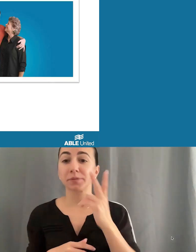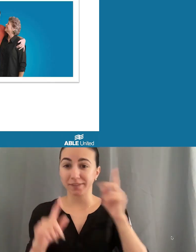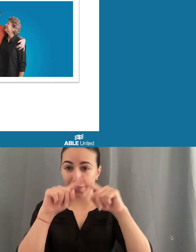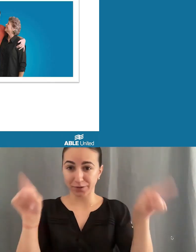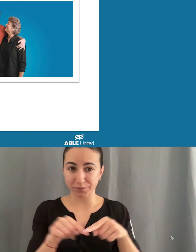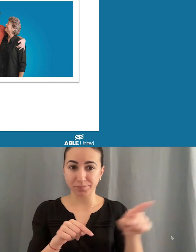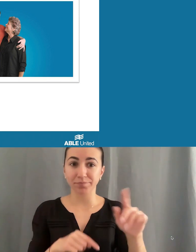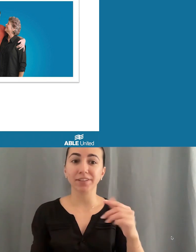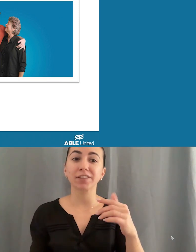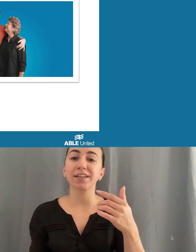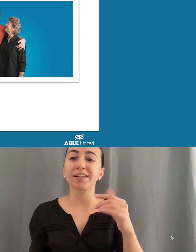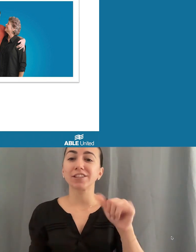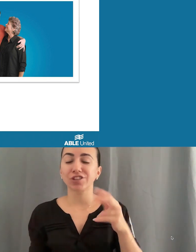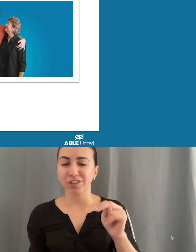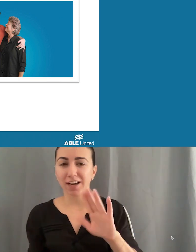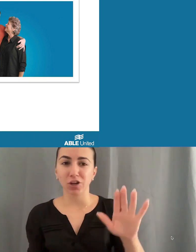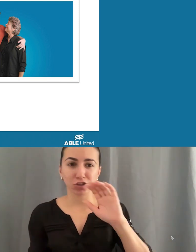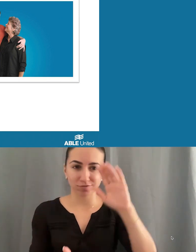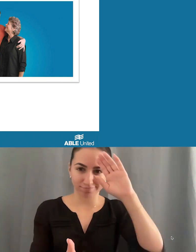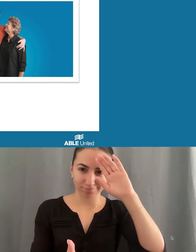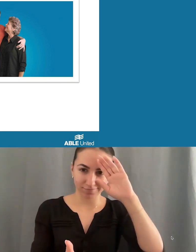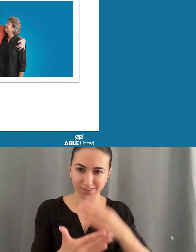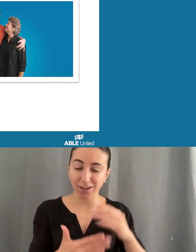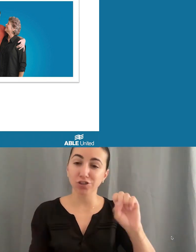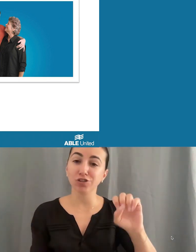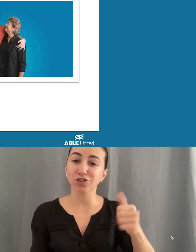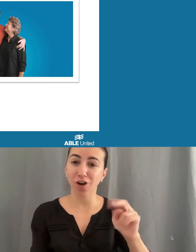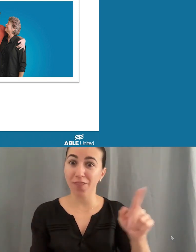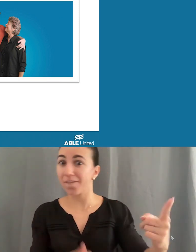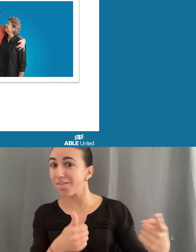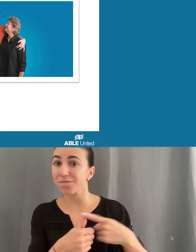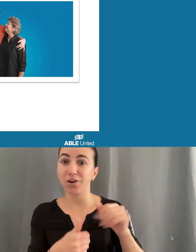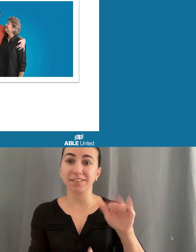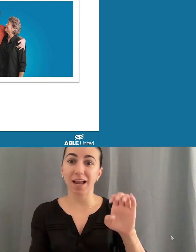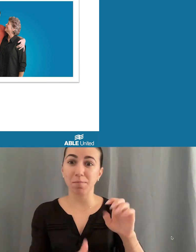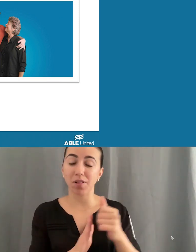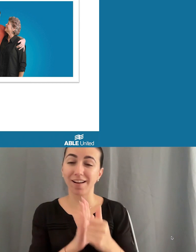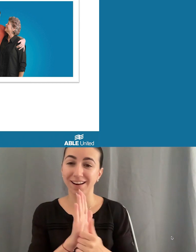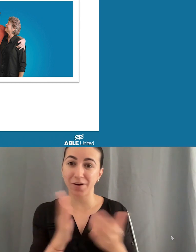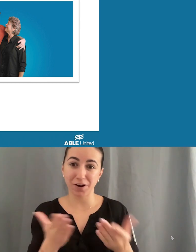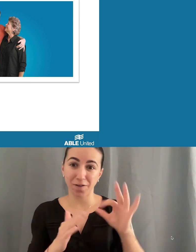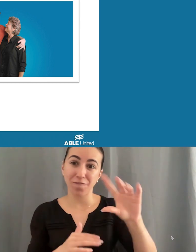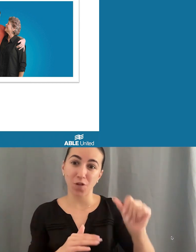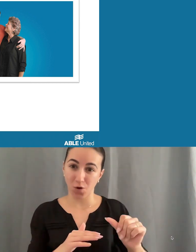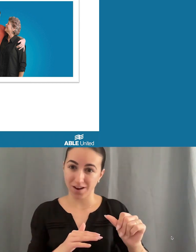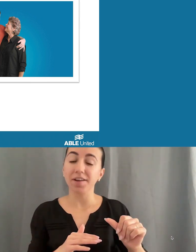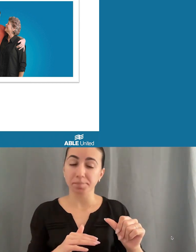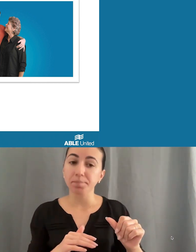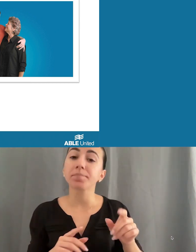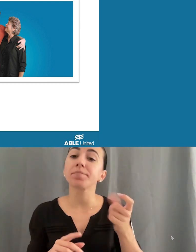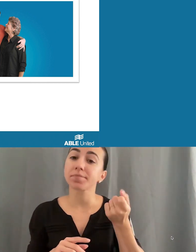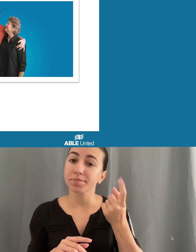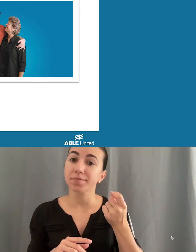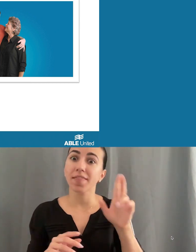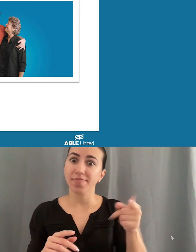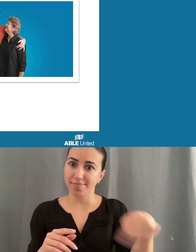have Jen and her son Sean. They were the first ABLE account holder here in the state of Florida, but they were at that